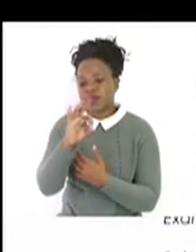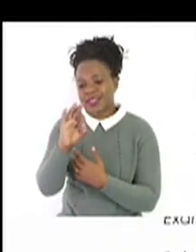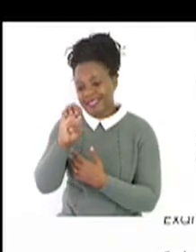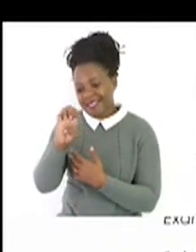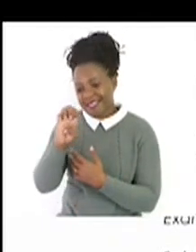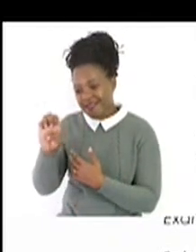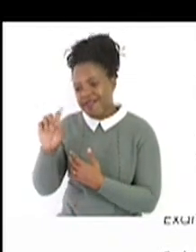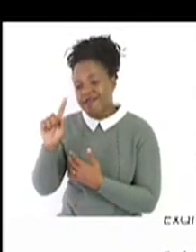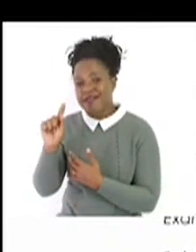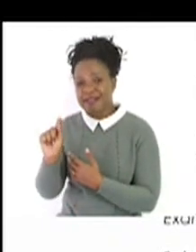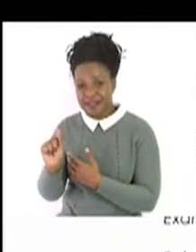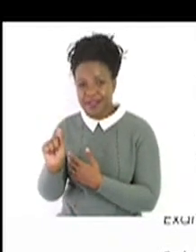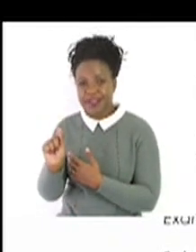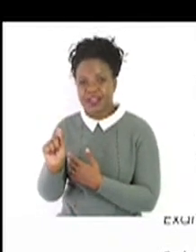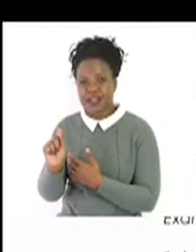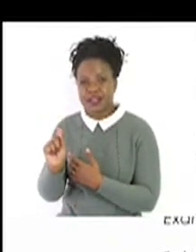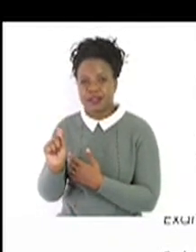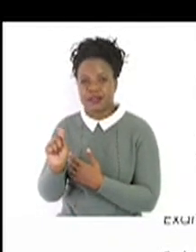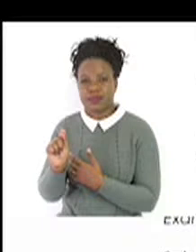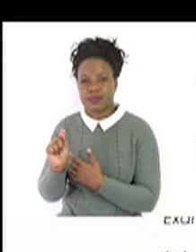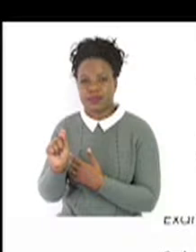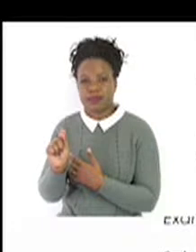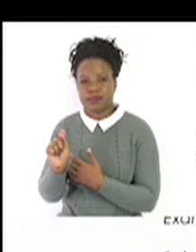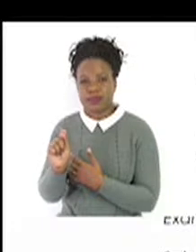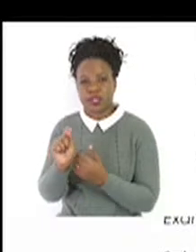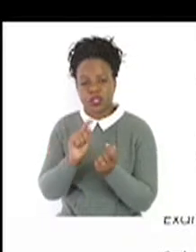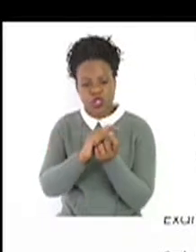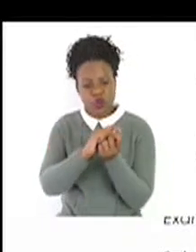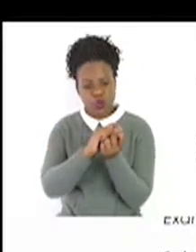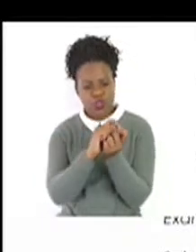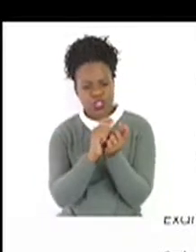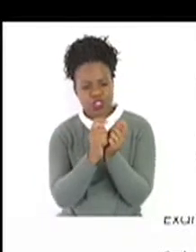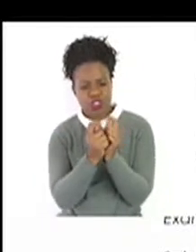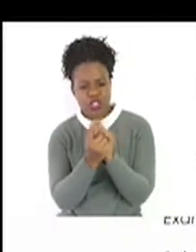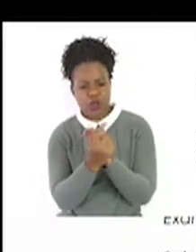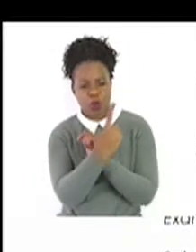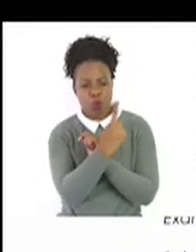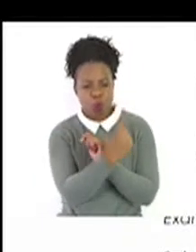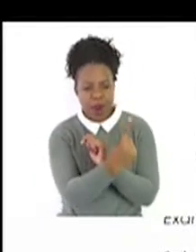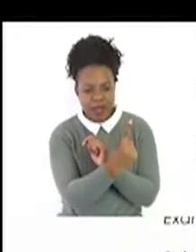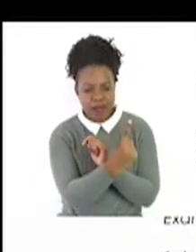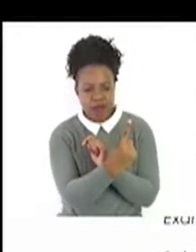word or they change completely. One child,